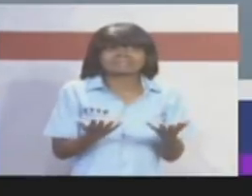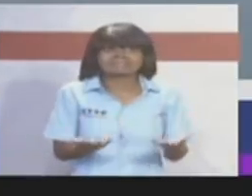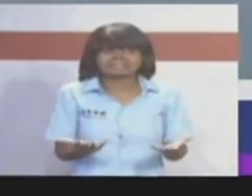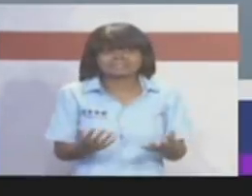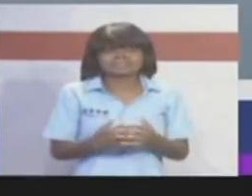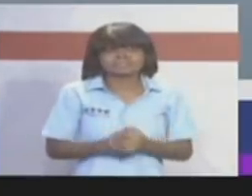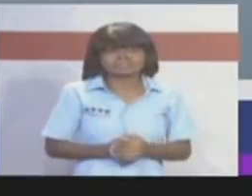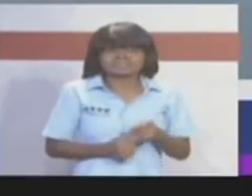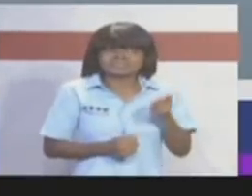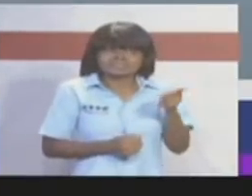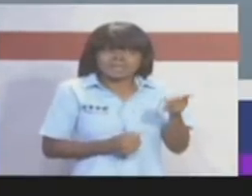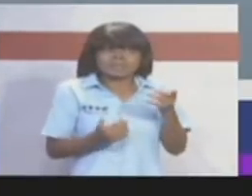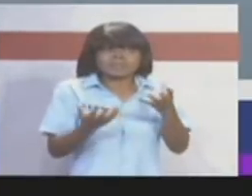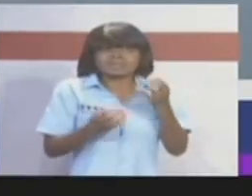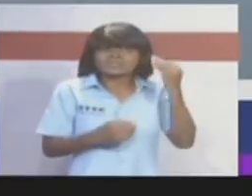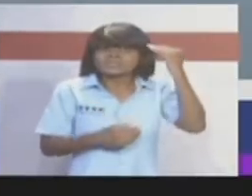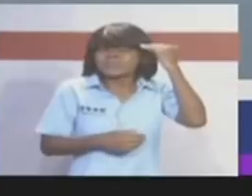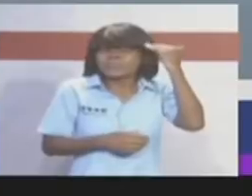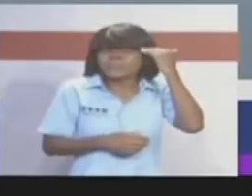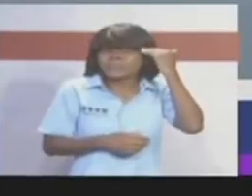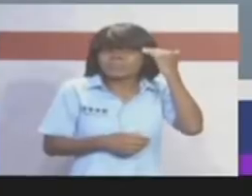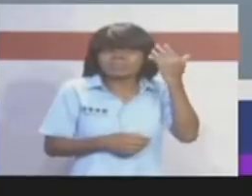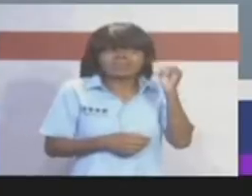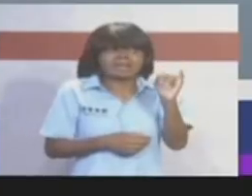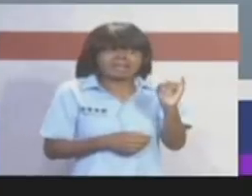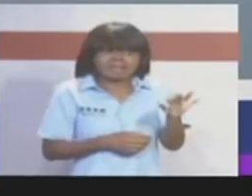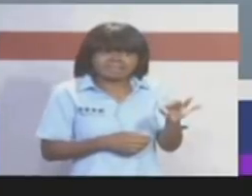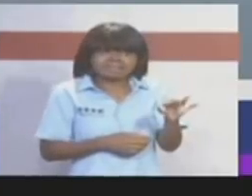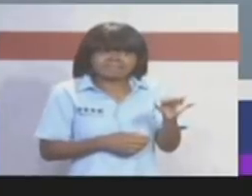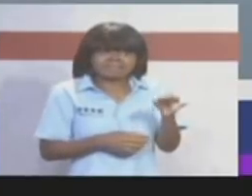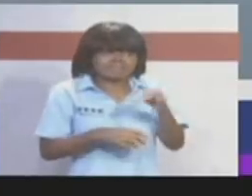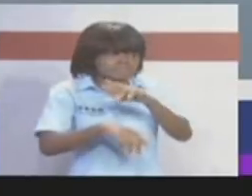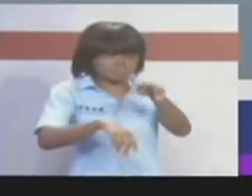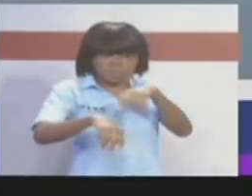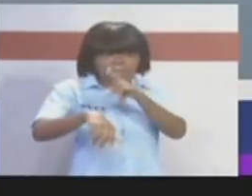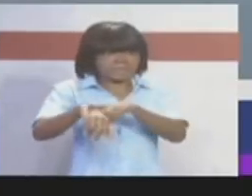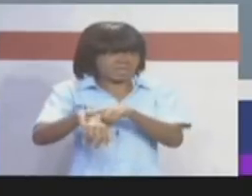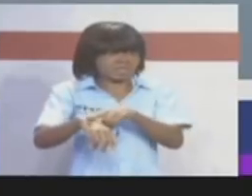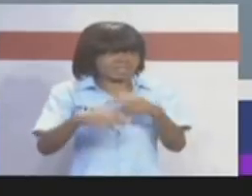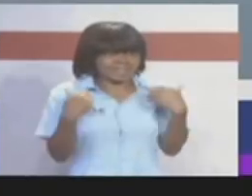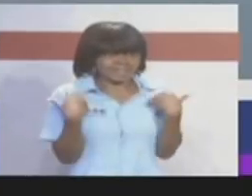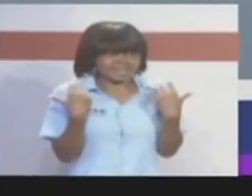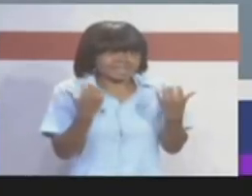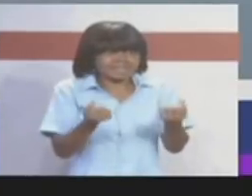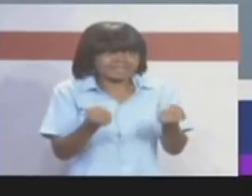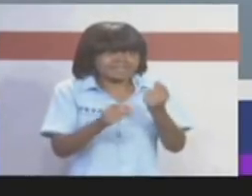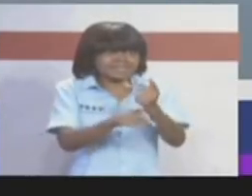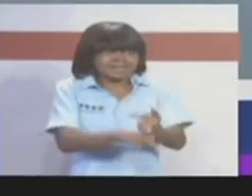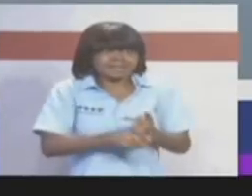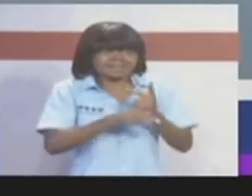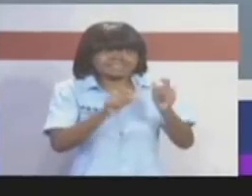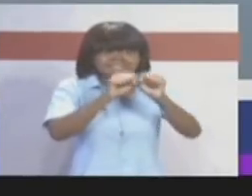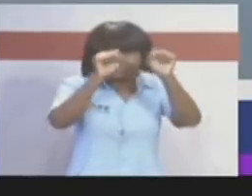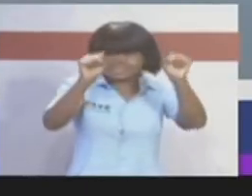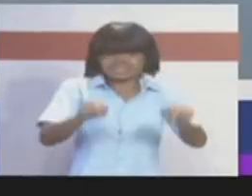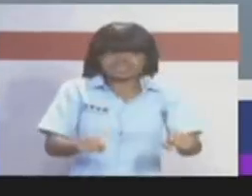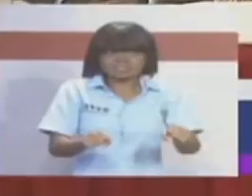know how well the parallel healthcare system is working against the normal emergency care system that's available. Thank